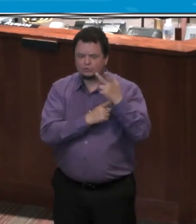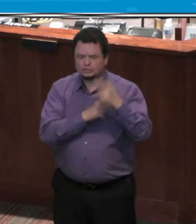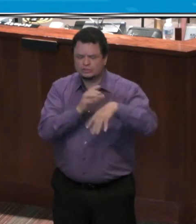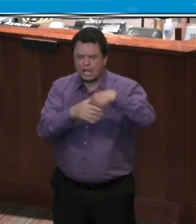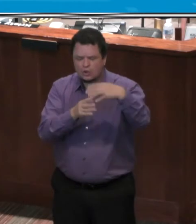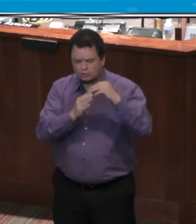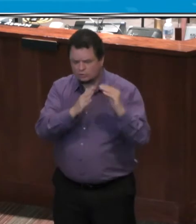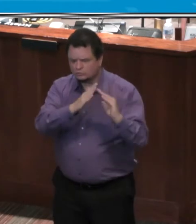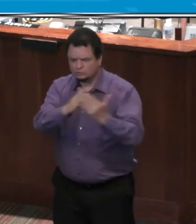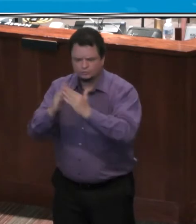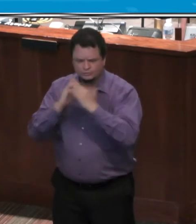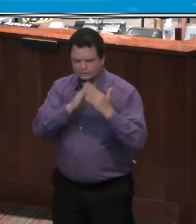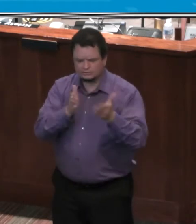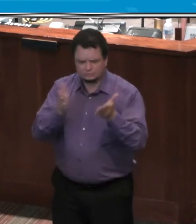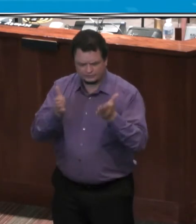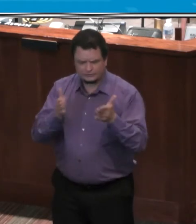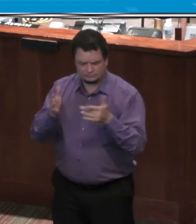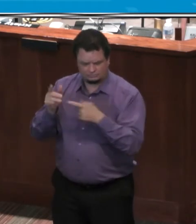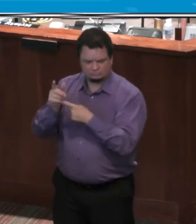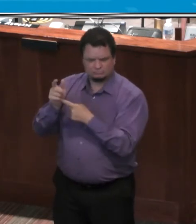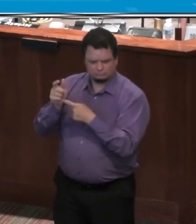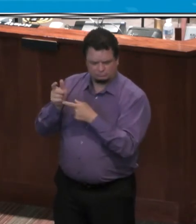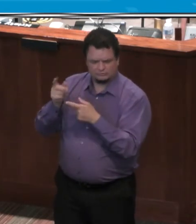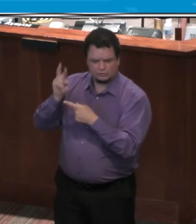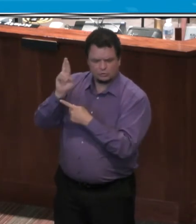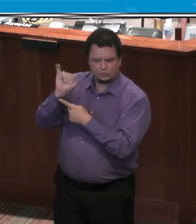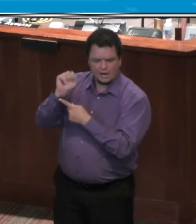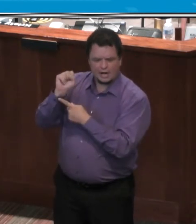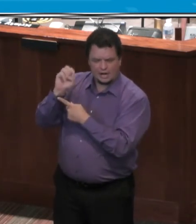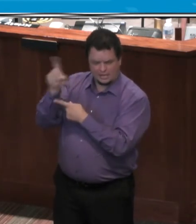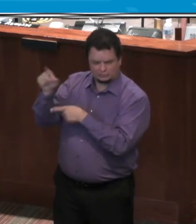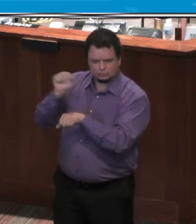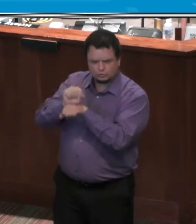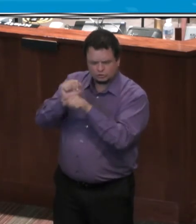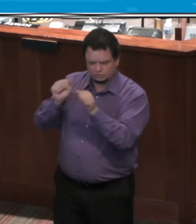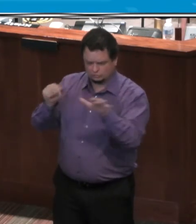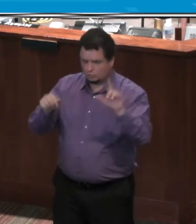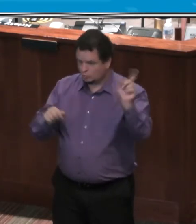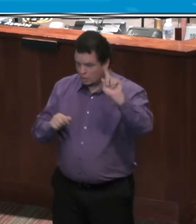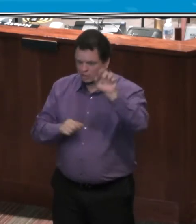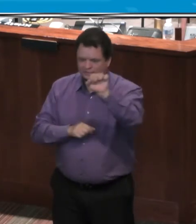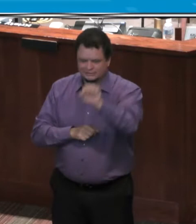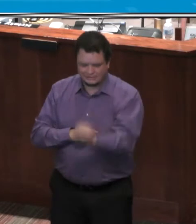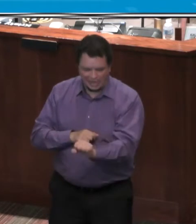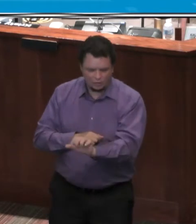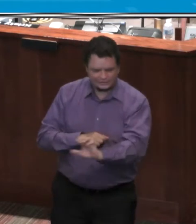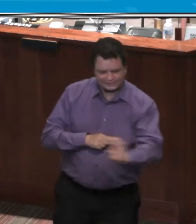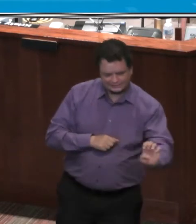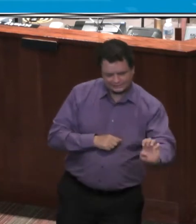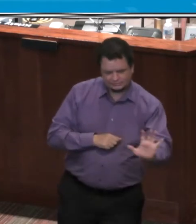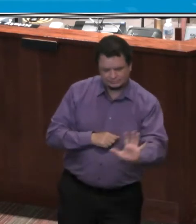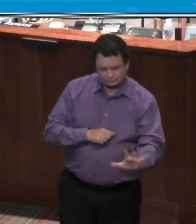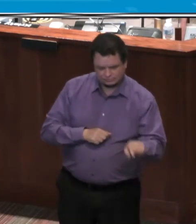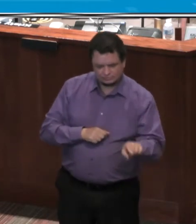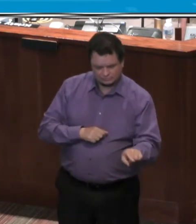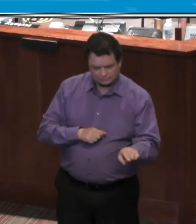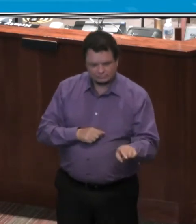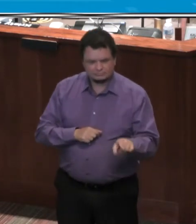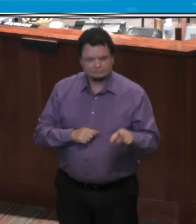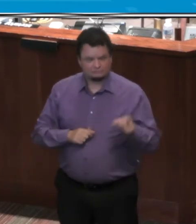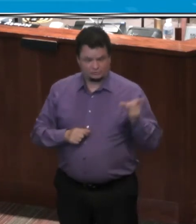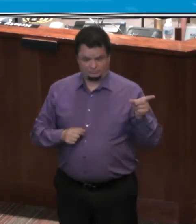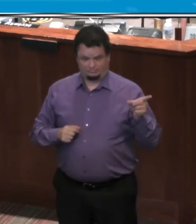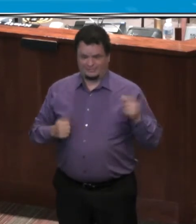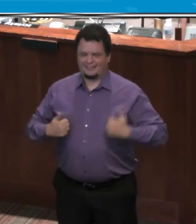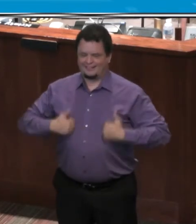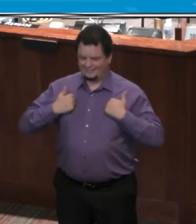live in Southeast. So I've lived in the community for over 30 years. So I have lived experience and I have